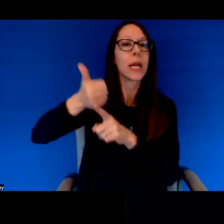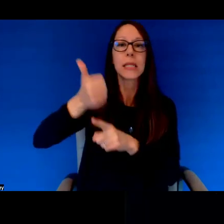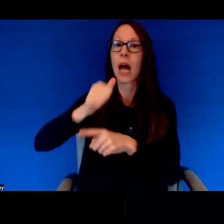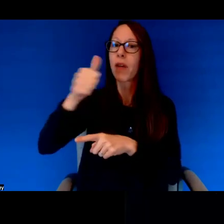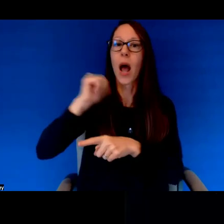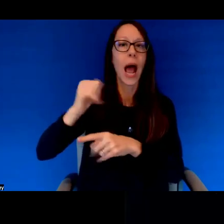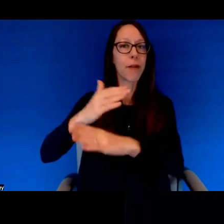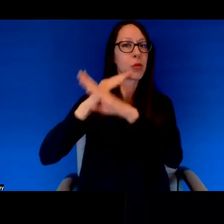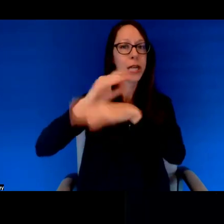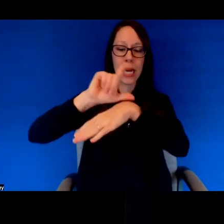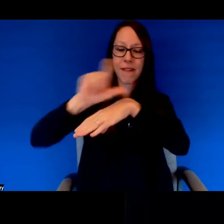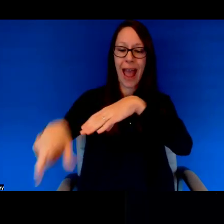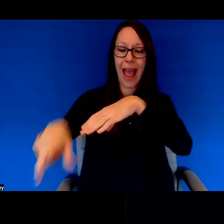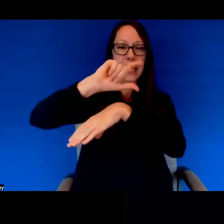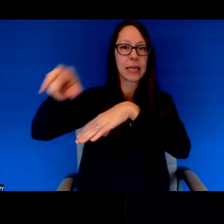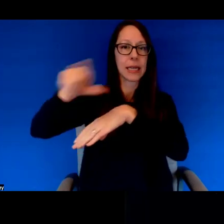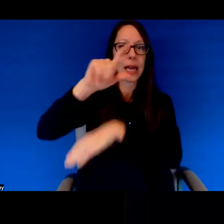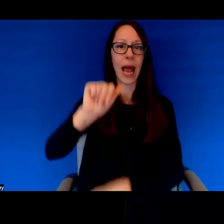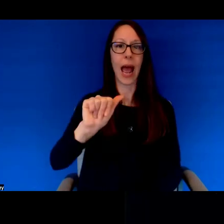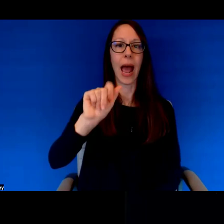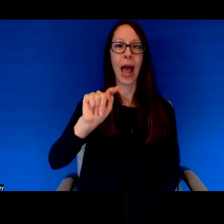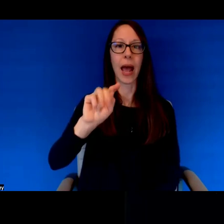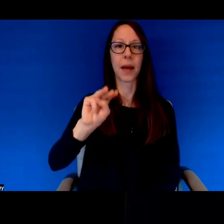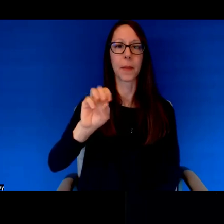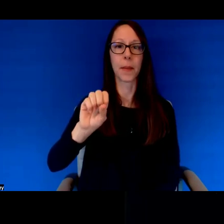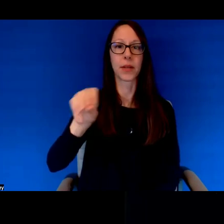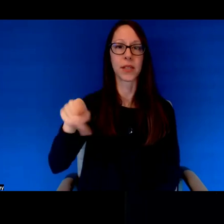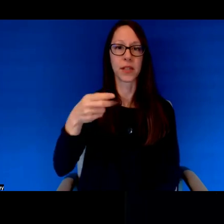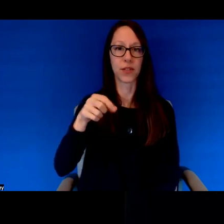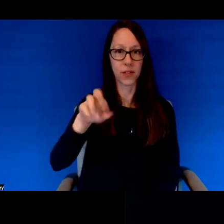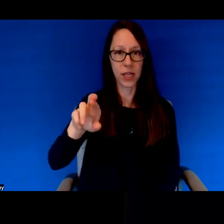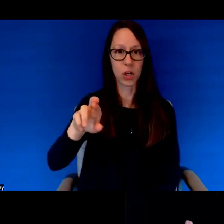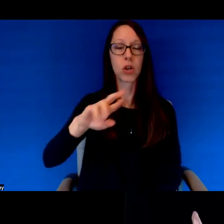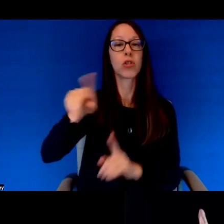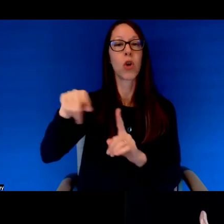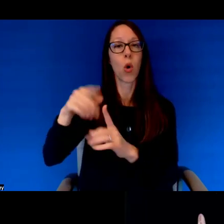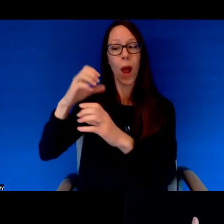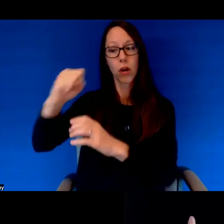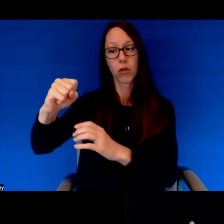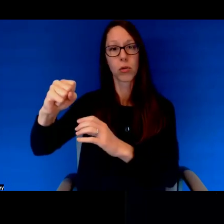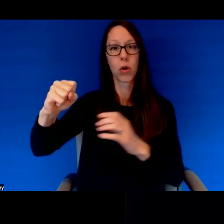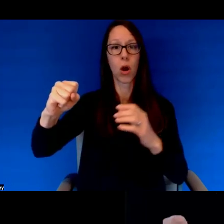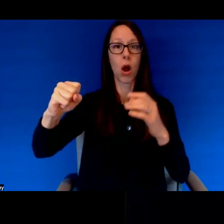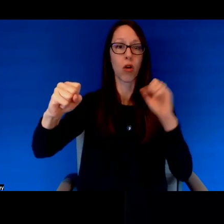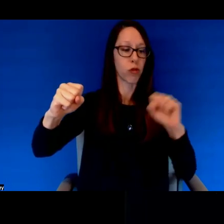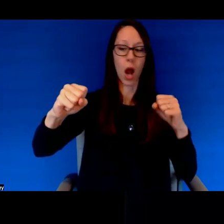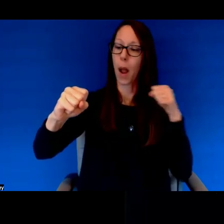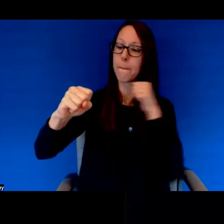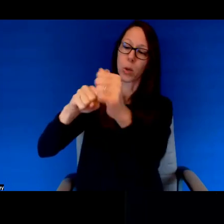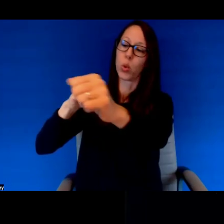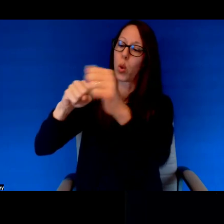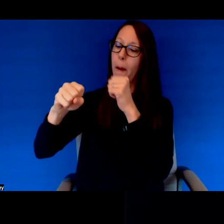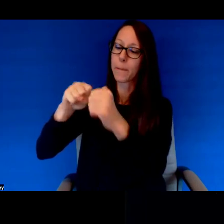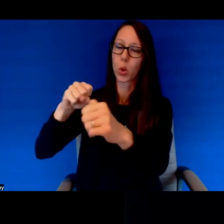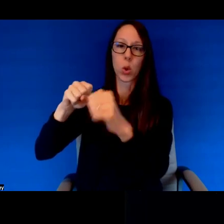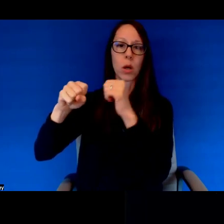does. So these rocks are going through space and they have nothing to slow it down or break it up. When you look in our sky and you see shooting stars and